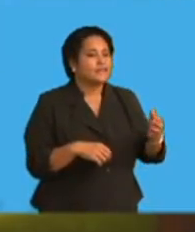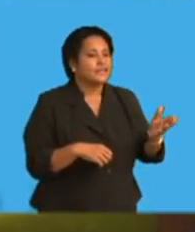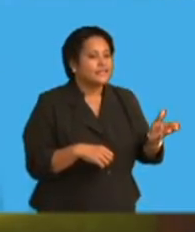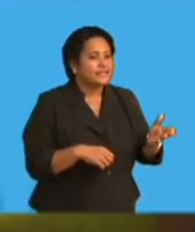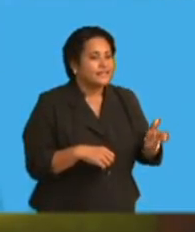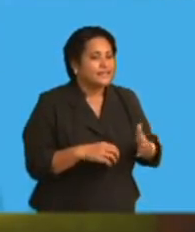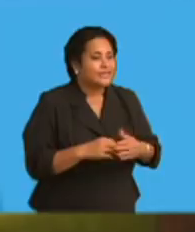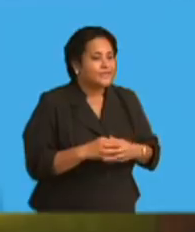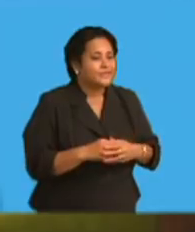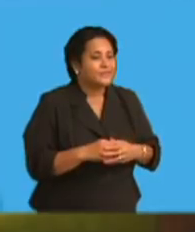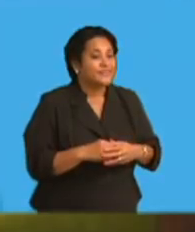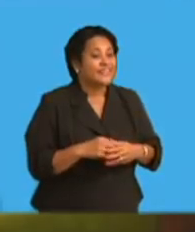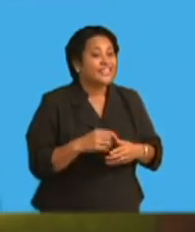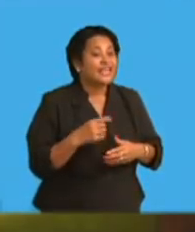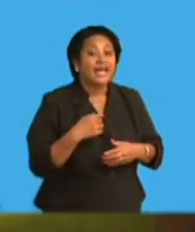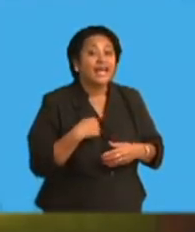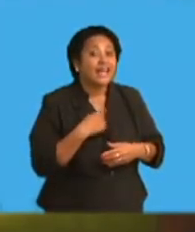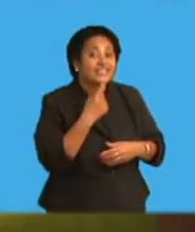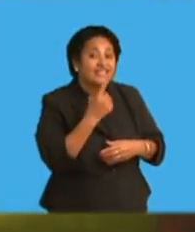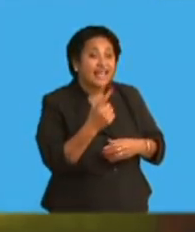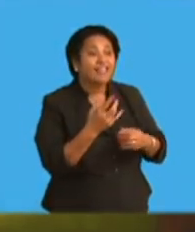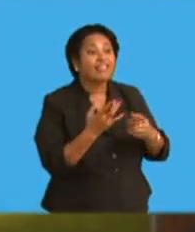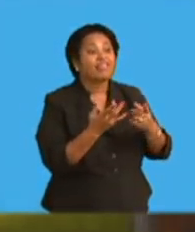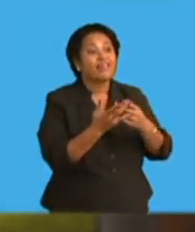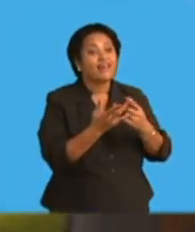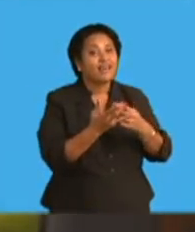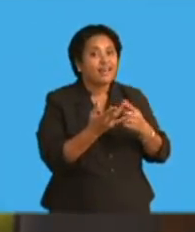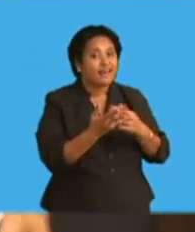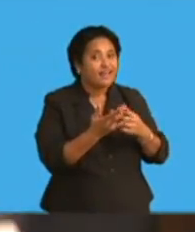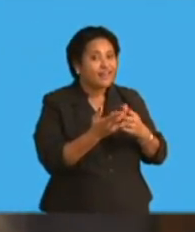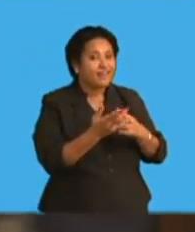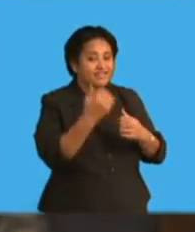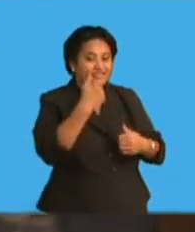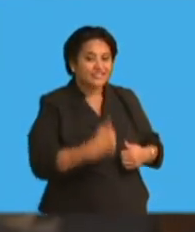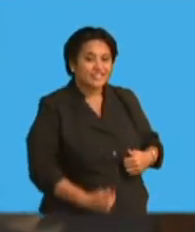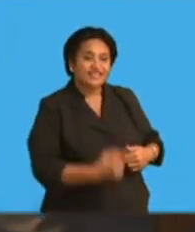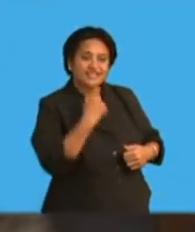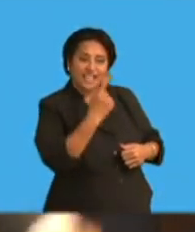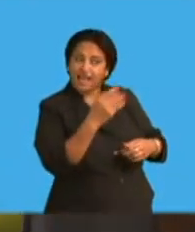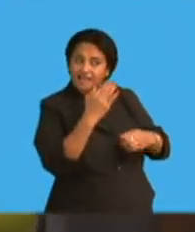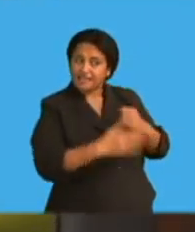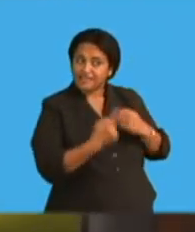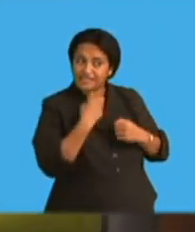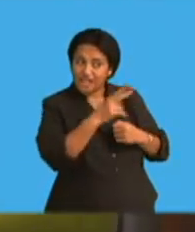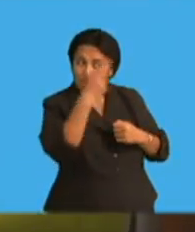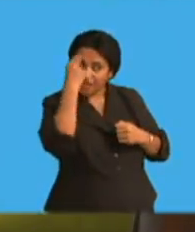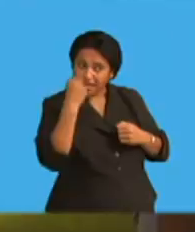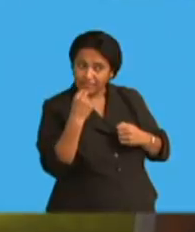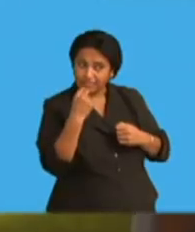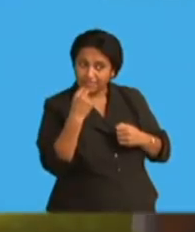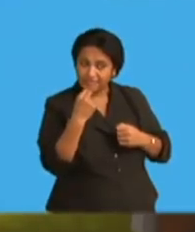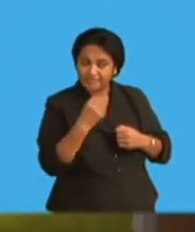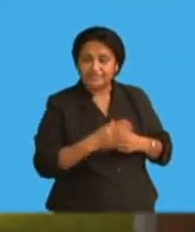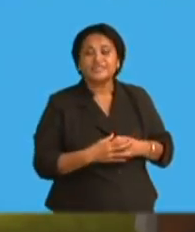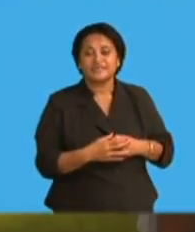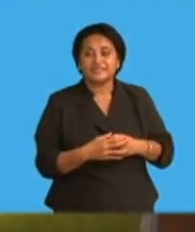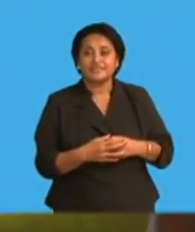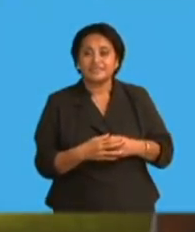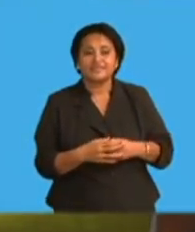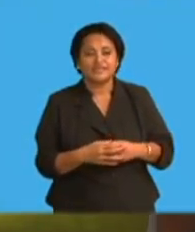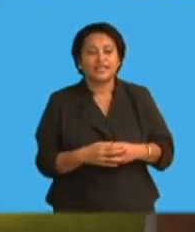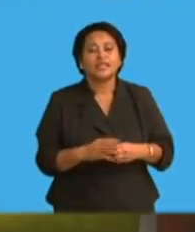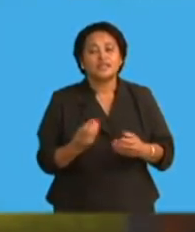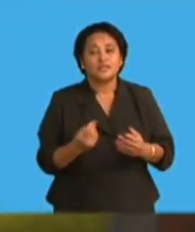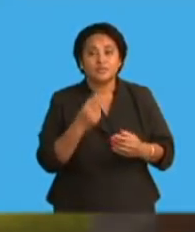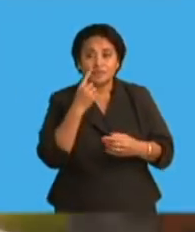Balagu said it. I said the other side said it. I said they are politicizing it. I didn't say you, Honorable Lalan Balagu. And the list is here, Madam Speaker. You see,